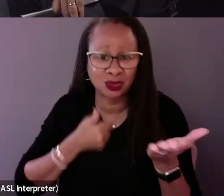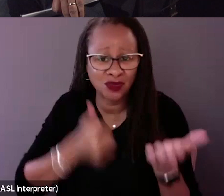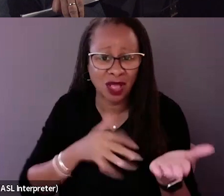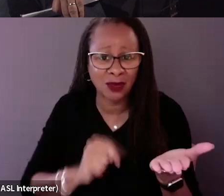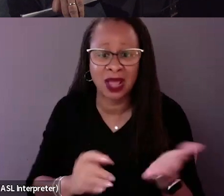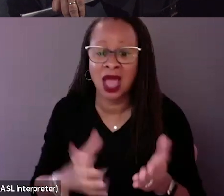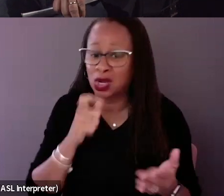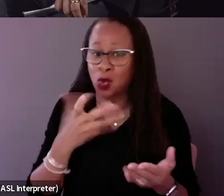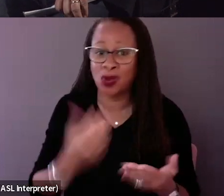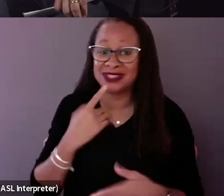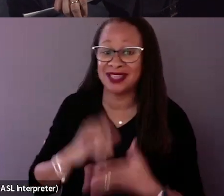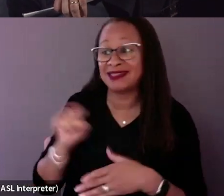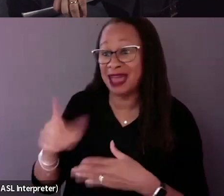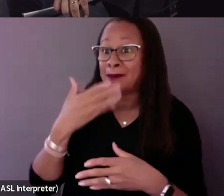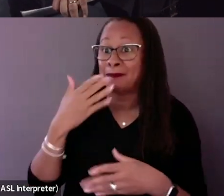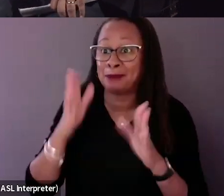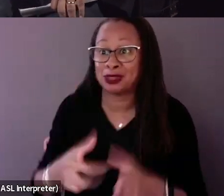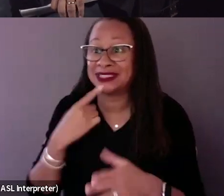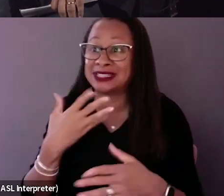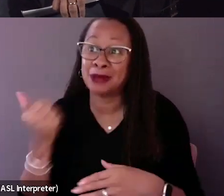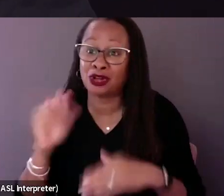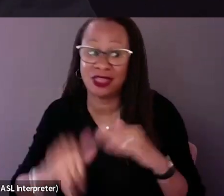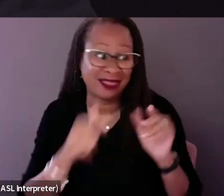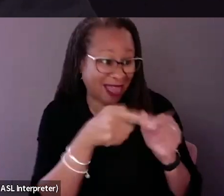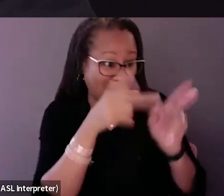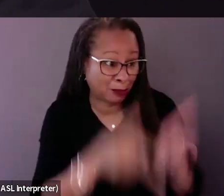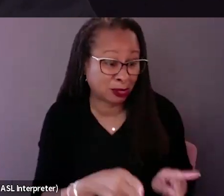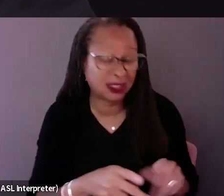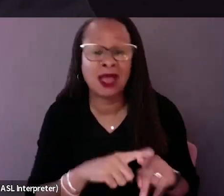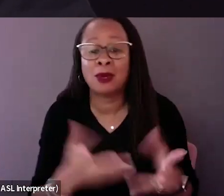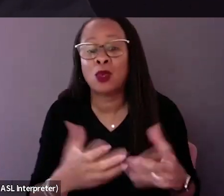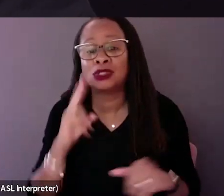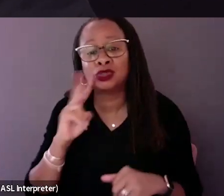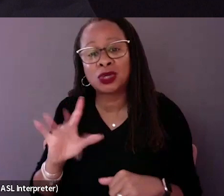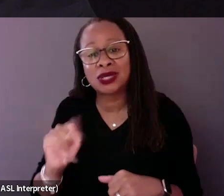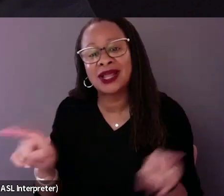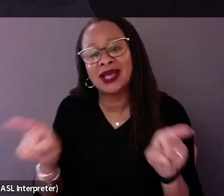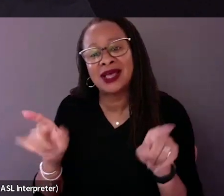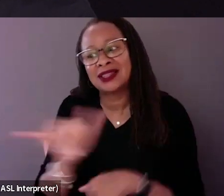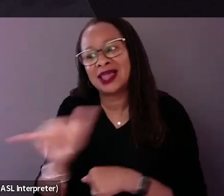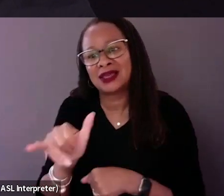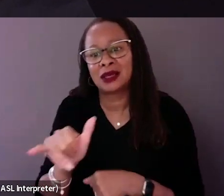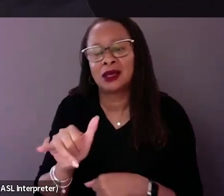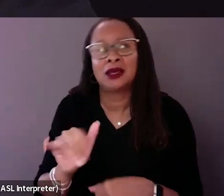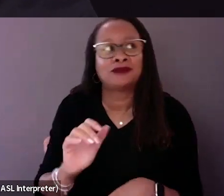say, well, this person can say it better than that person. But we wanted to look at it like a